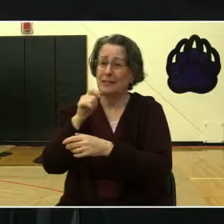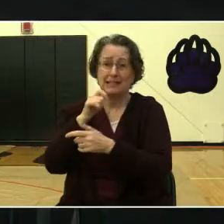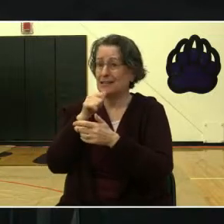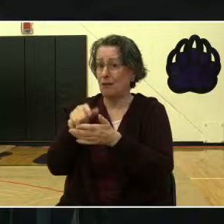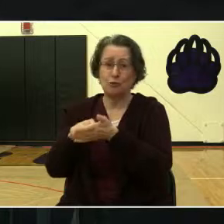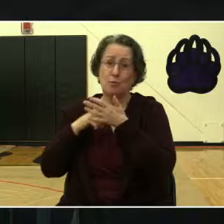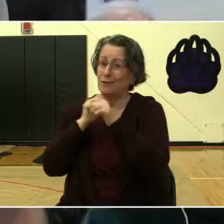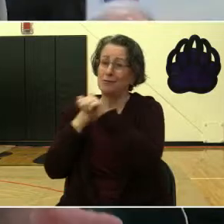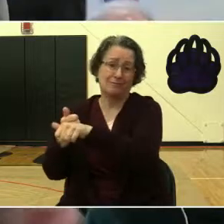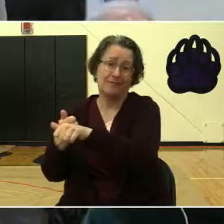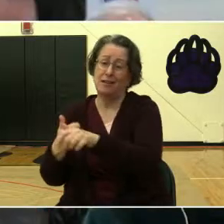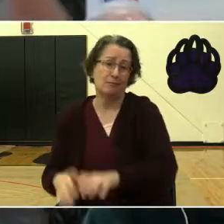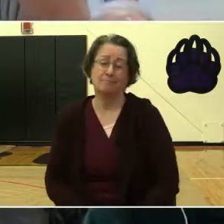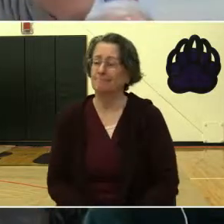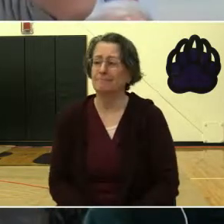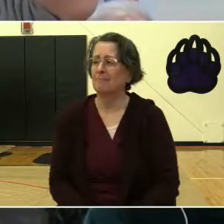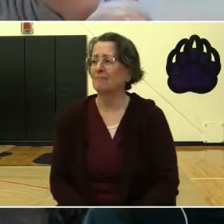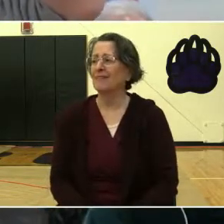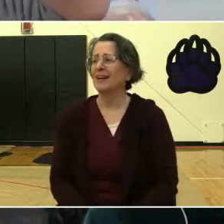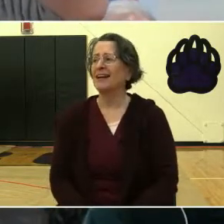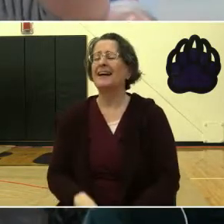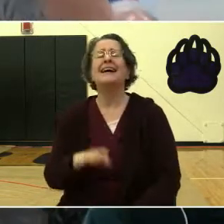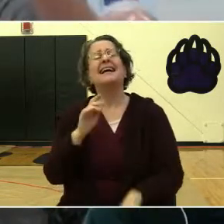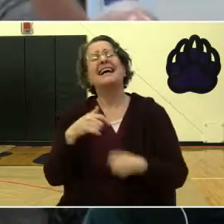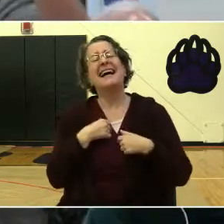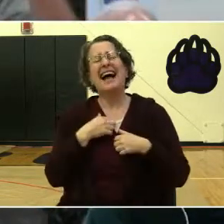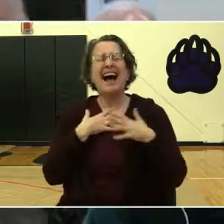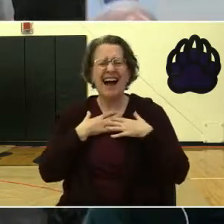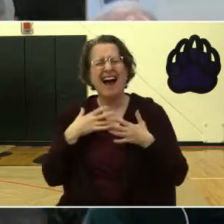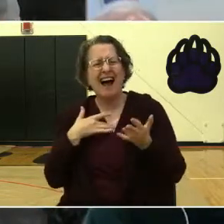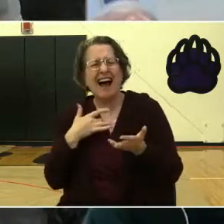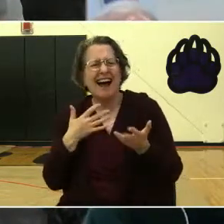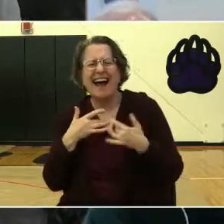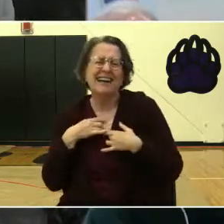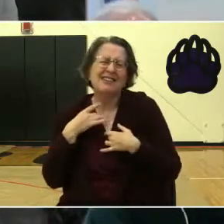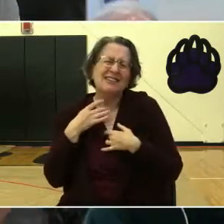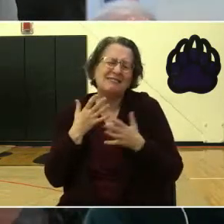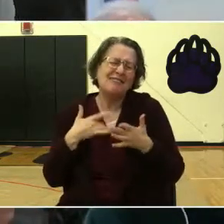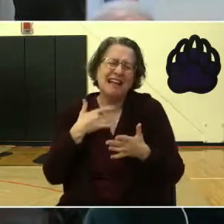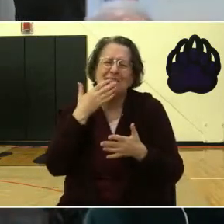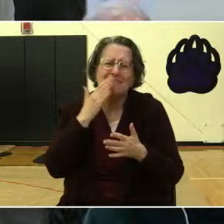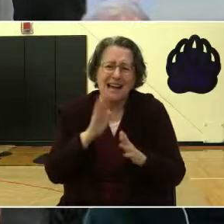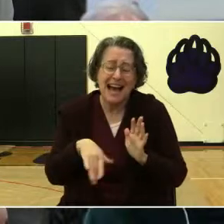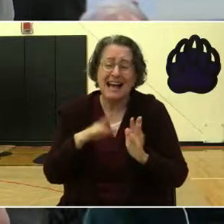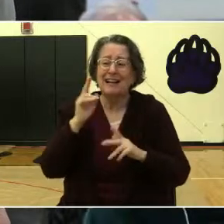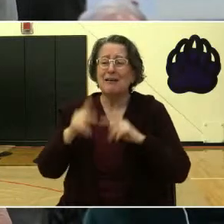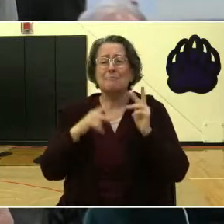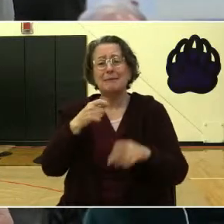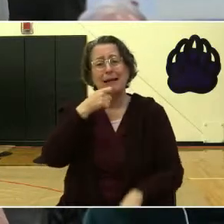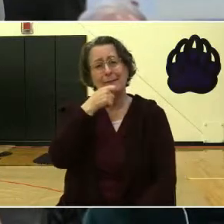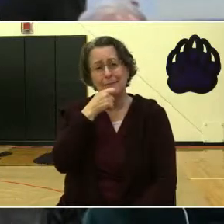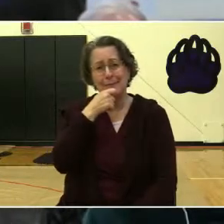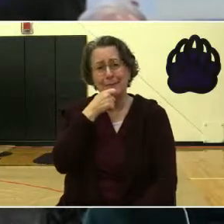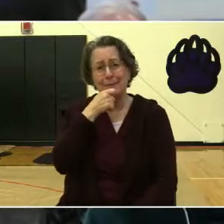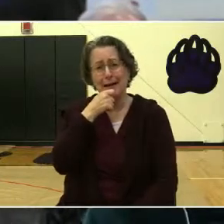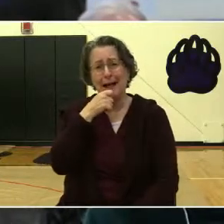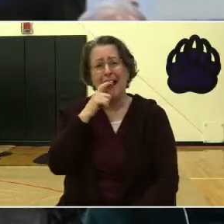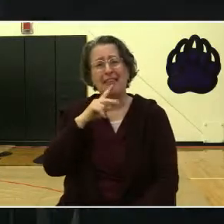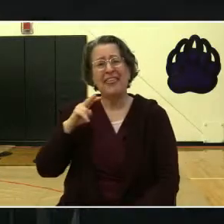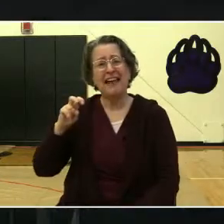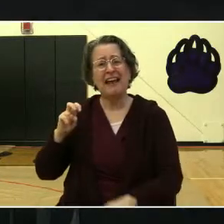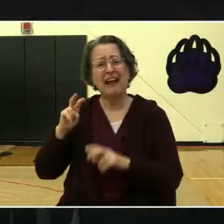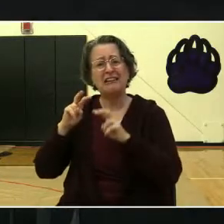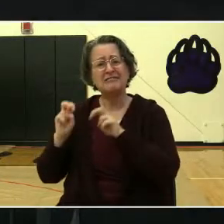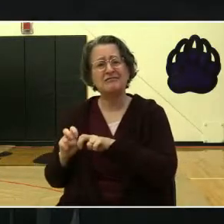right okay thank you I just hate seeing people come up here and then walk away possibly looking saddened okay good thank